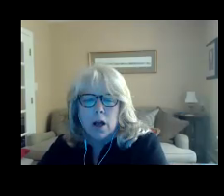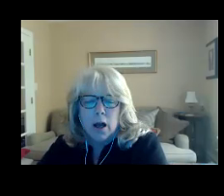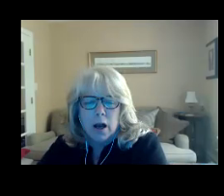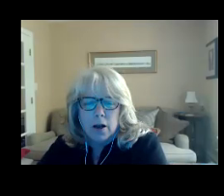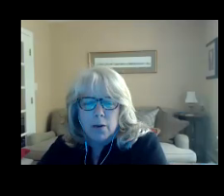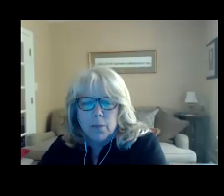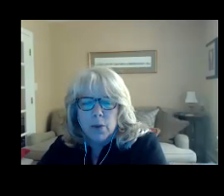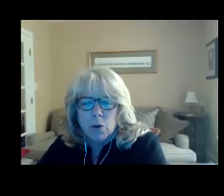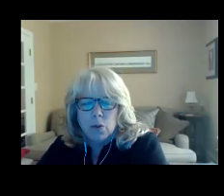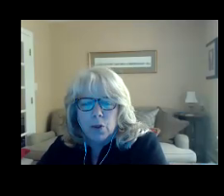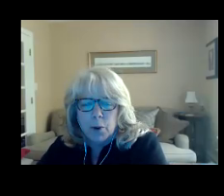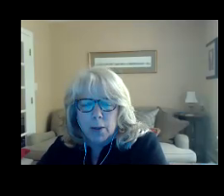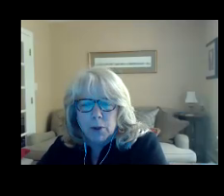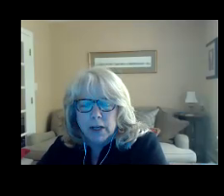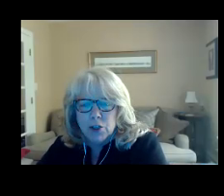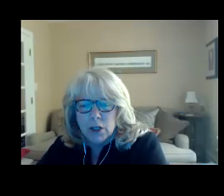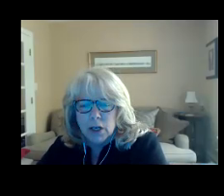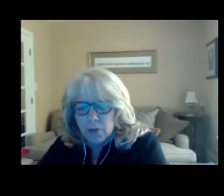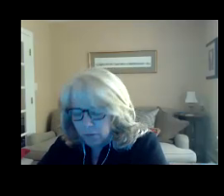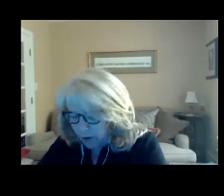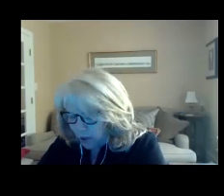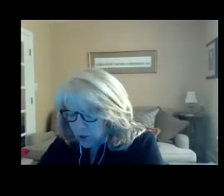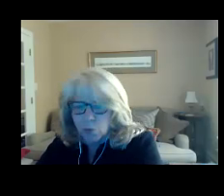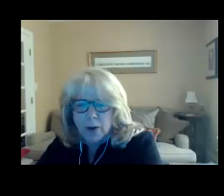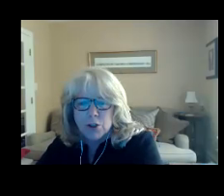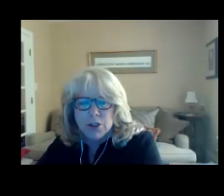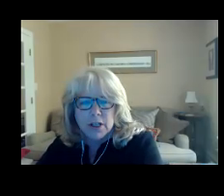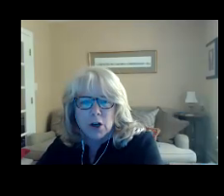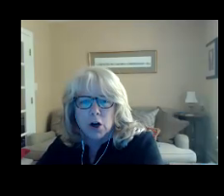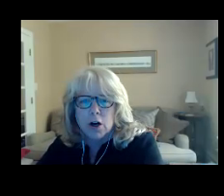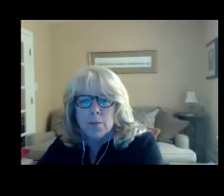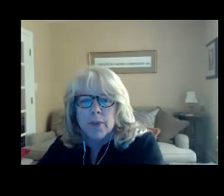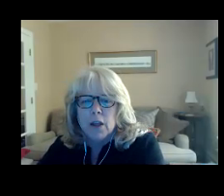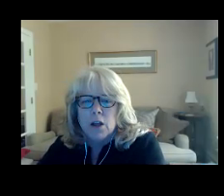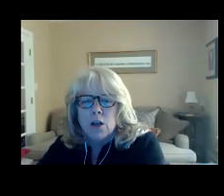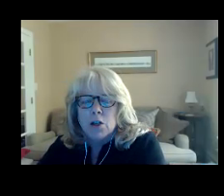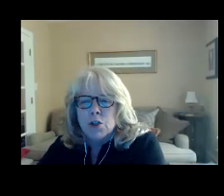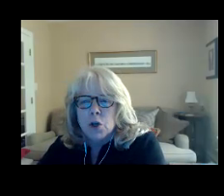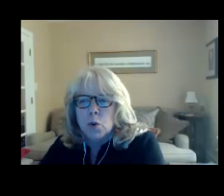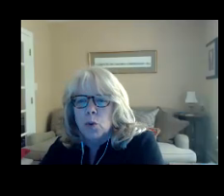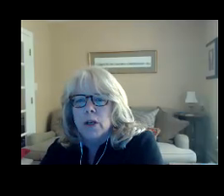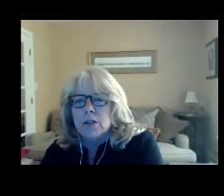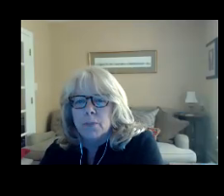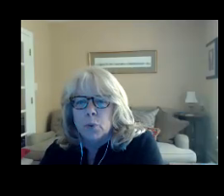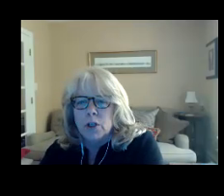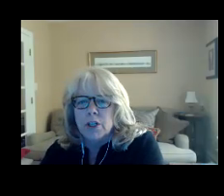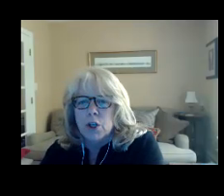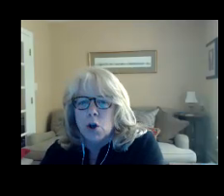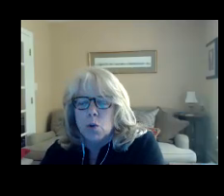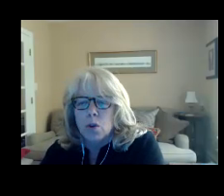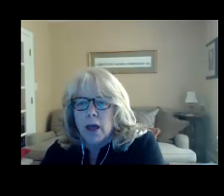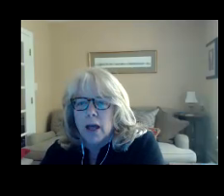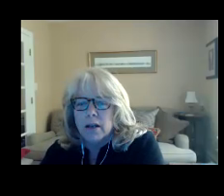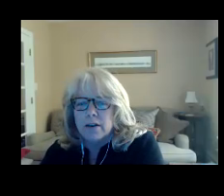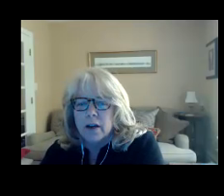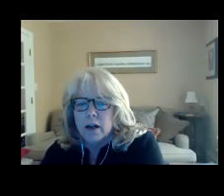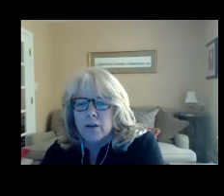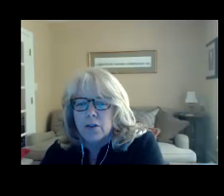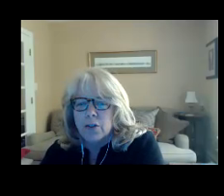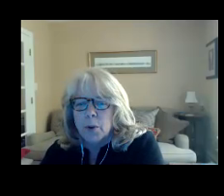underscore the population and the various ranges that occur. So it's important to note